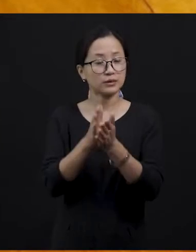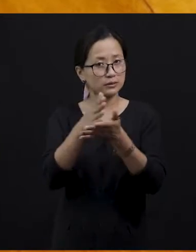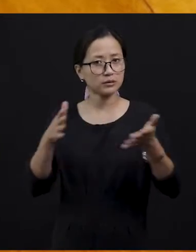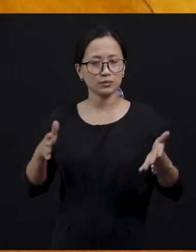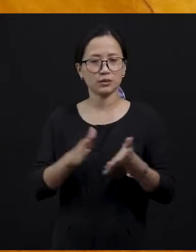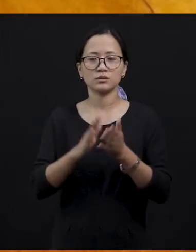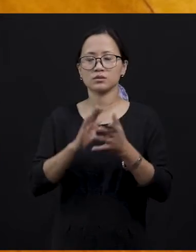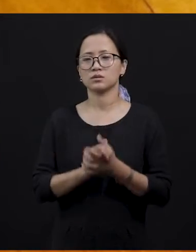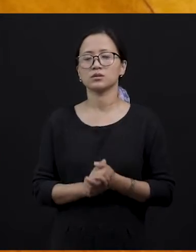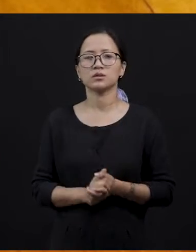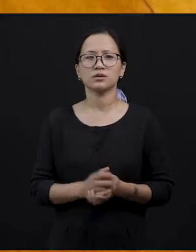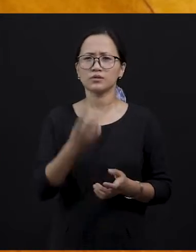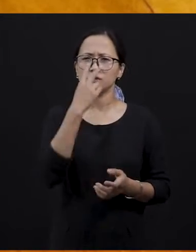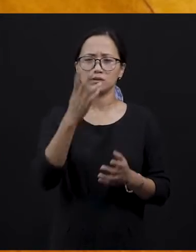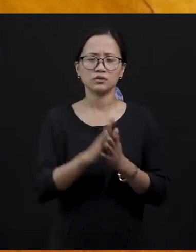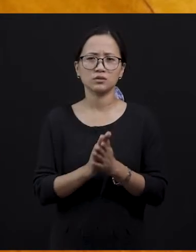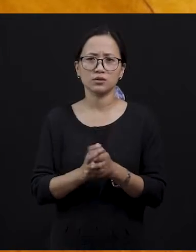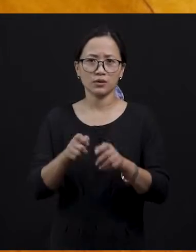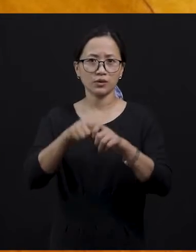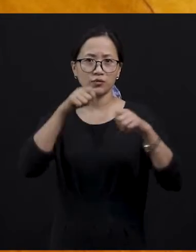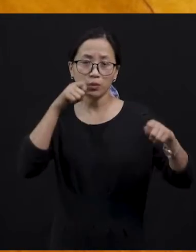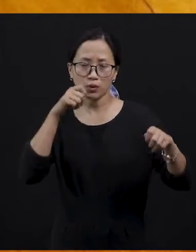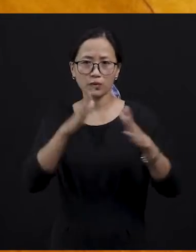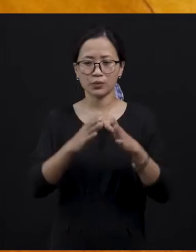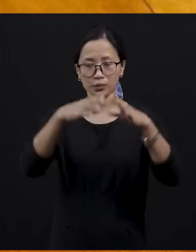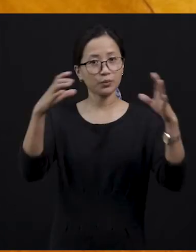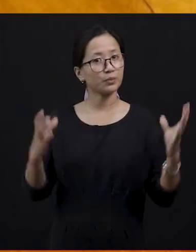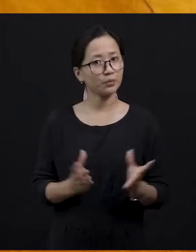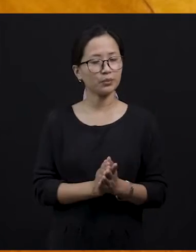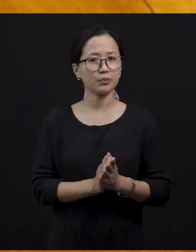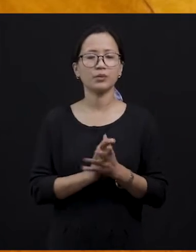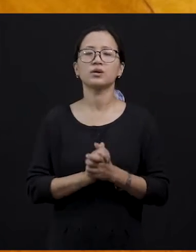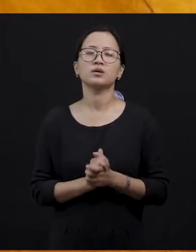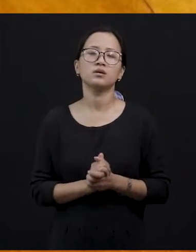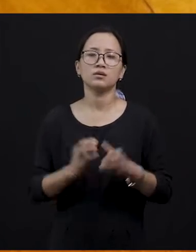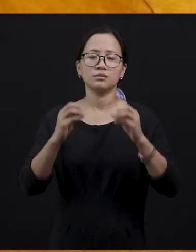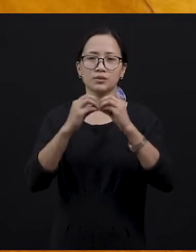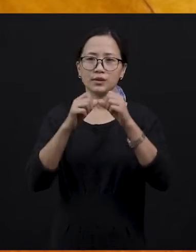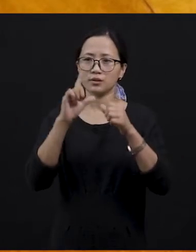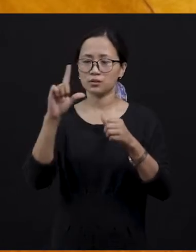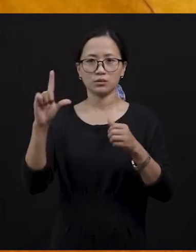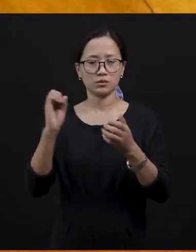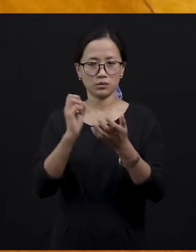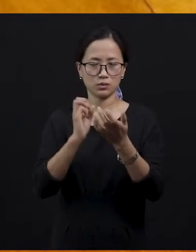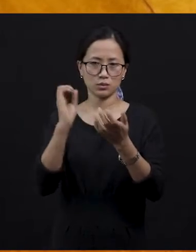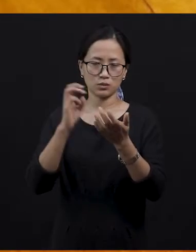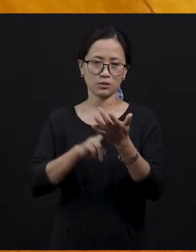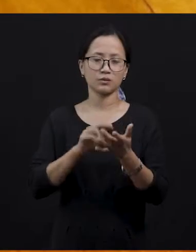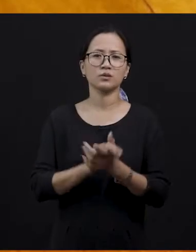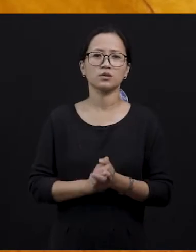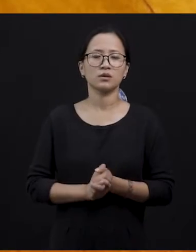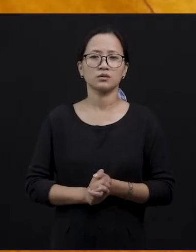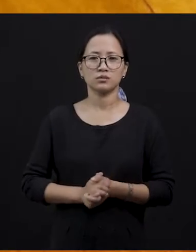And even in the balloons, you just see a flat balloon, you blow it, and then you put it in a bag, it becomes